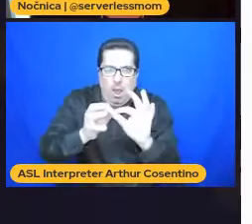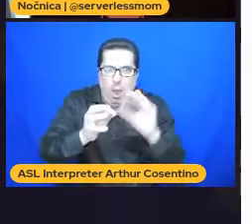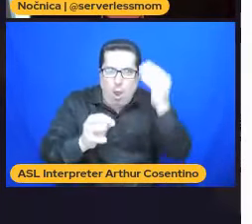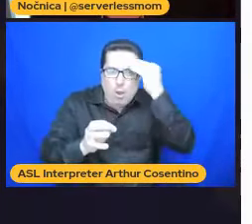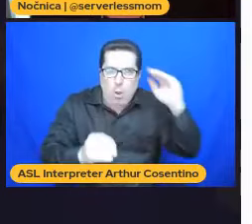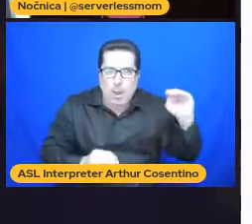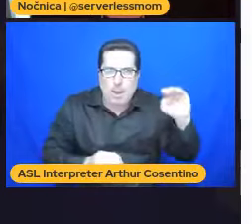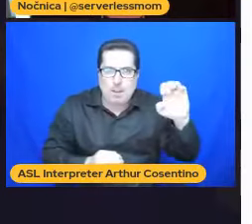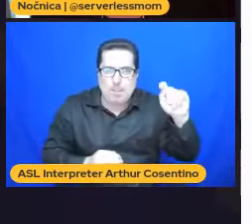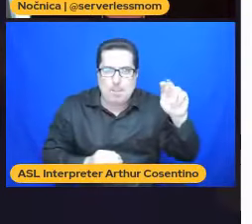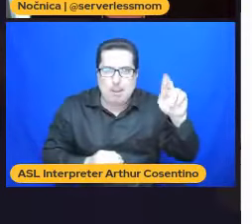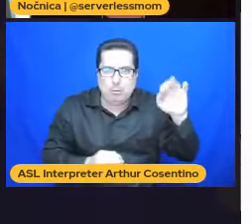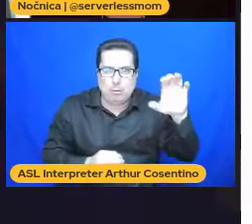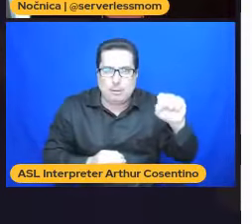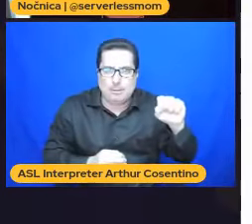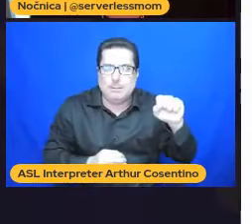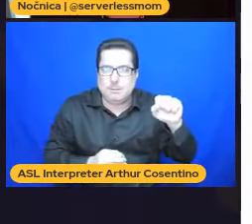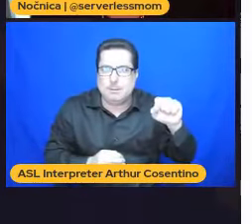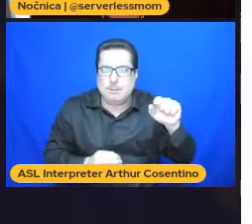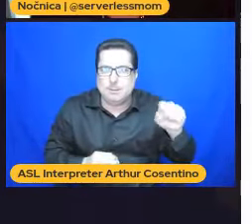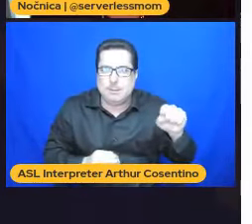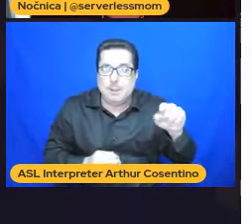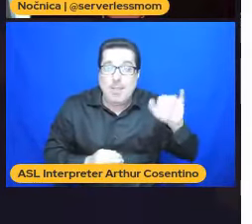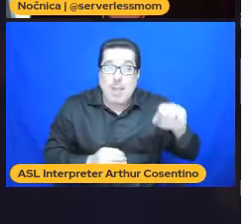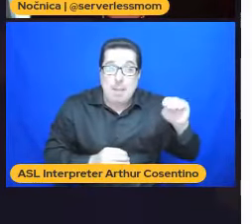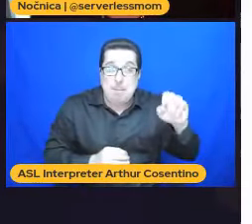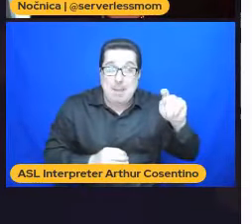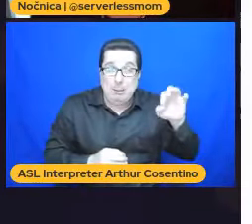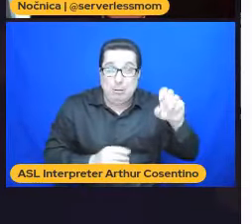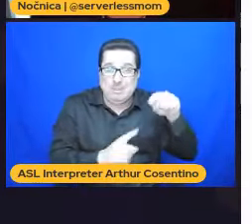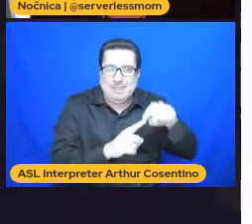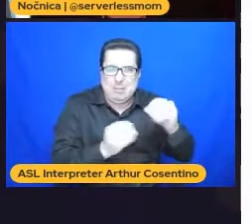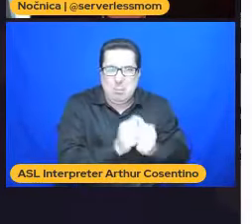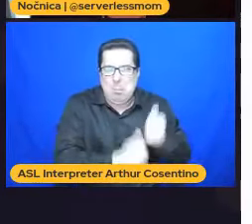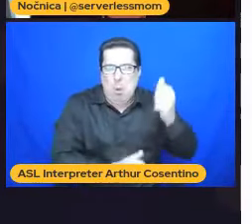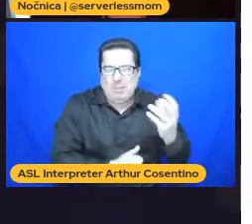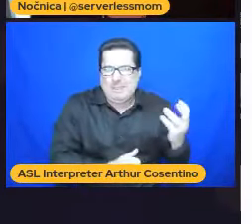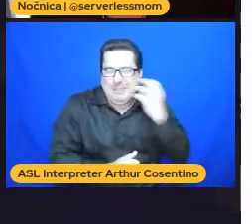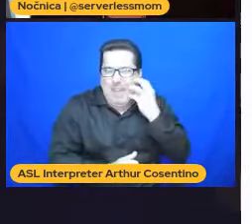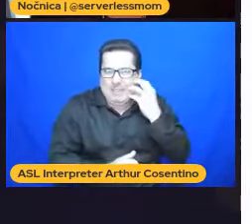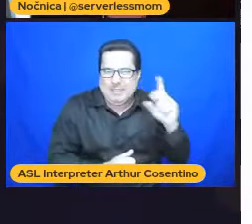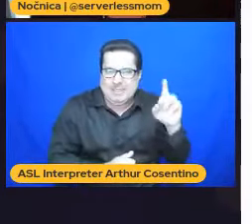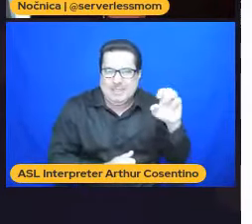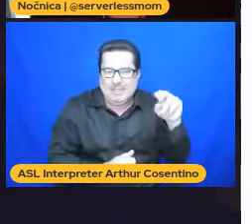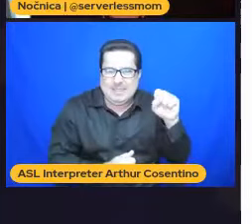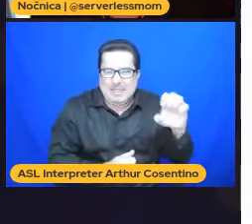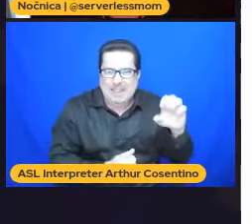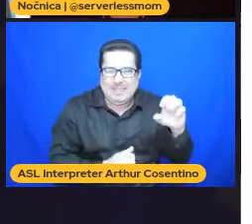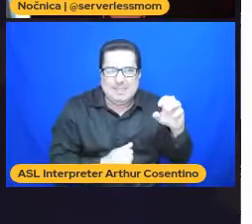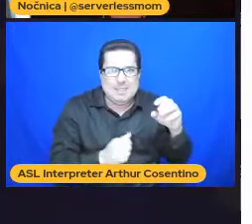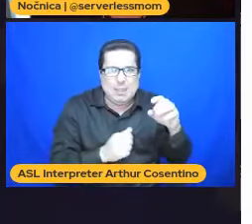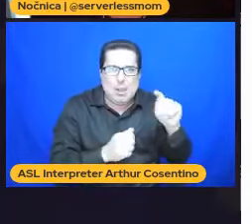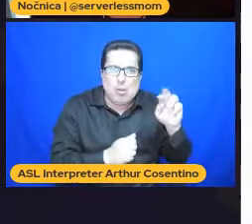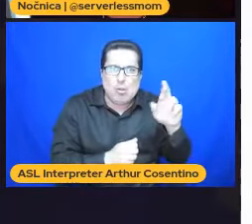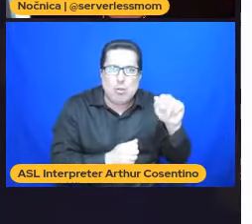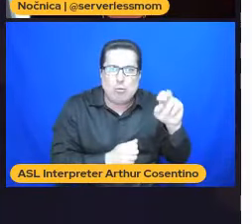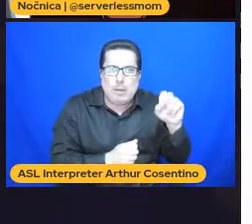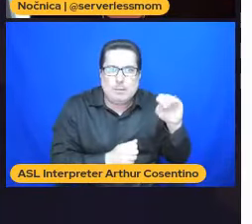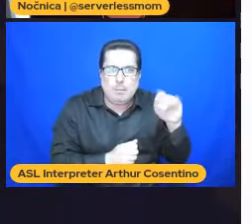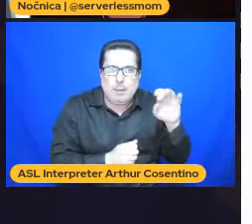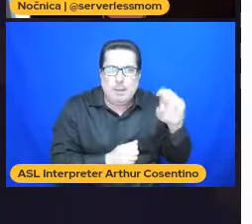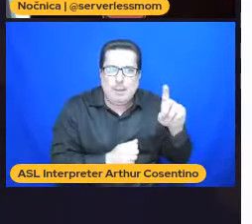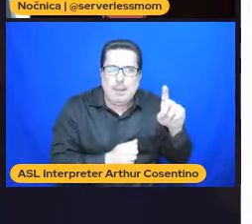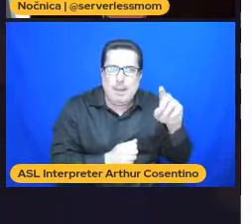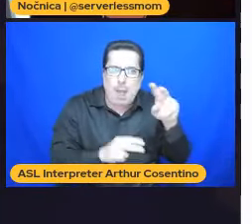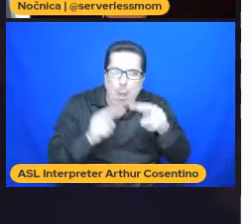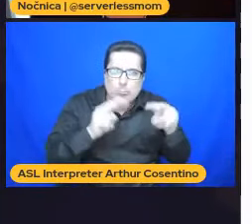Metrics are the most dense and densely transmitted of the observability pieces. A